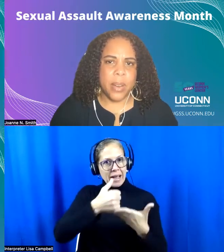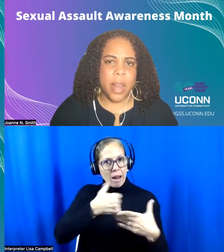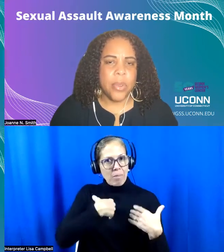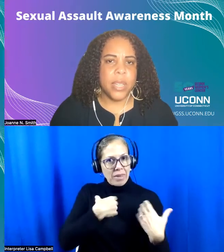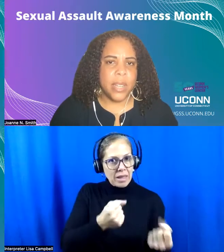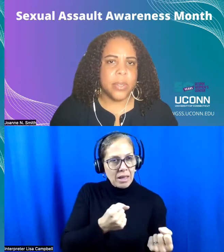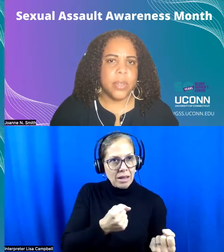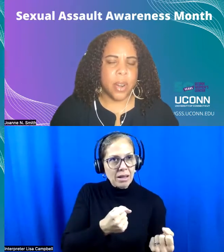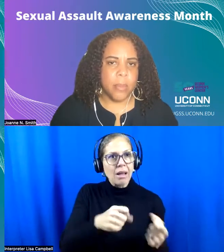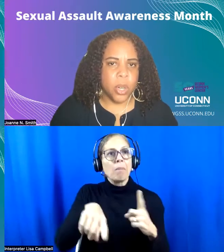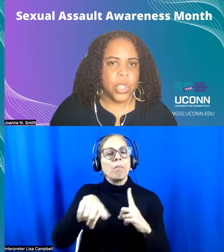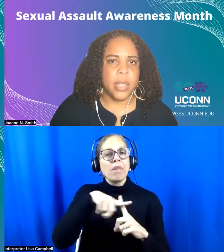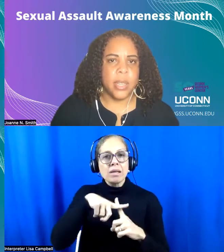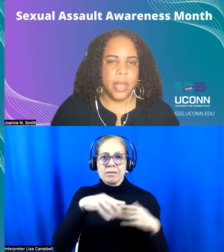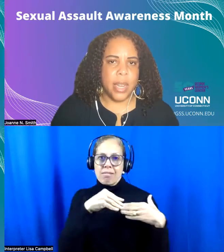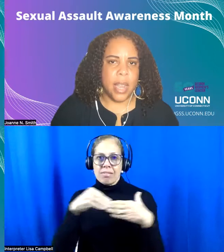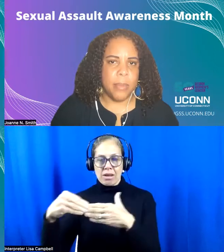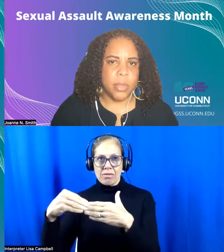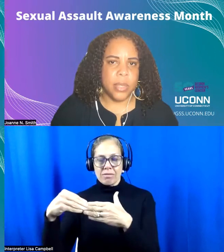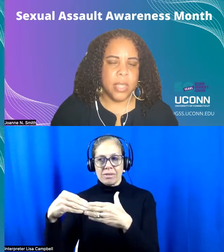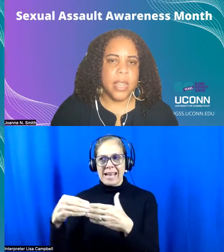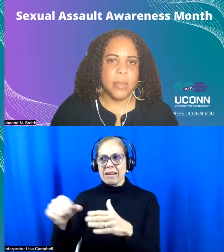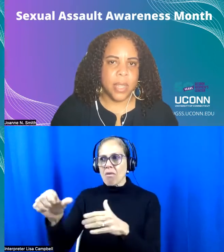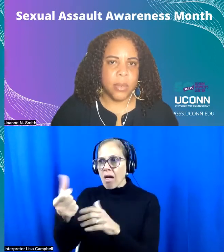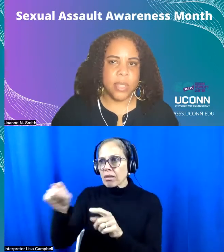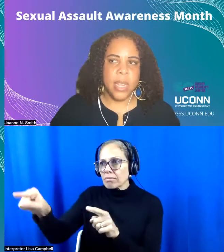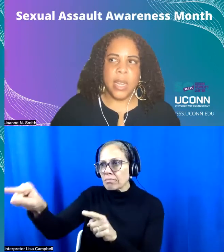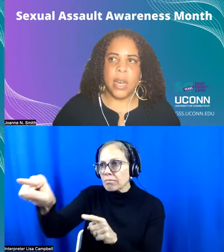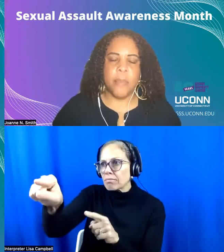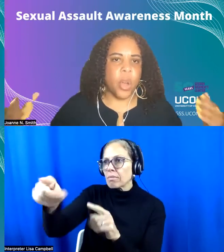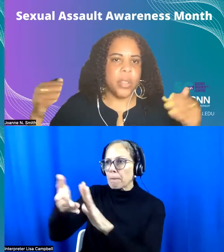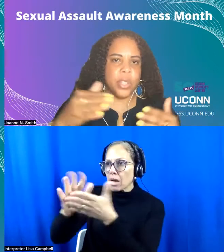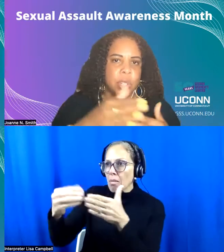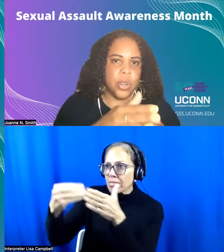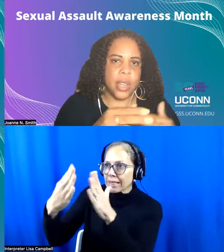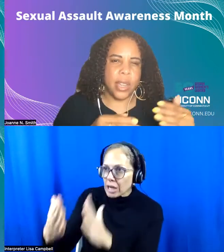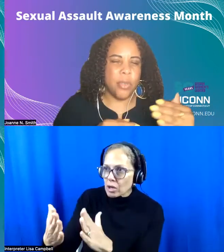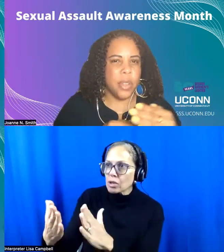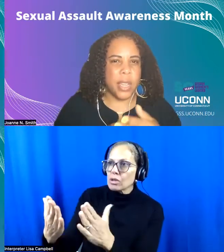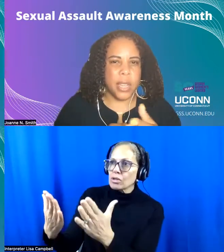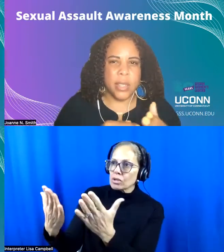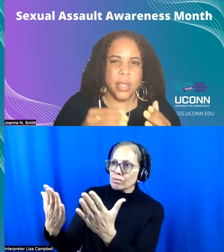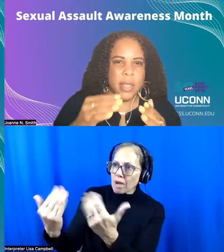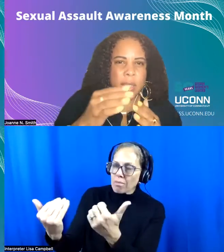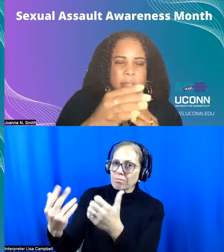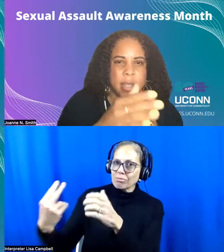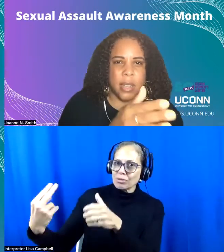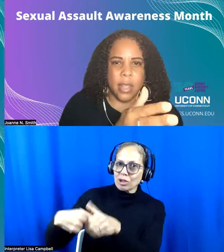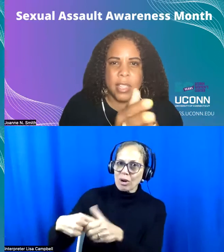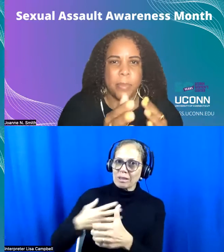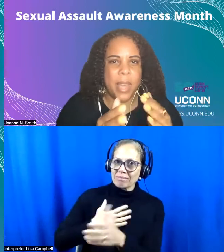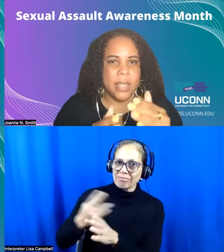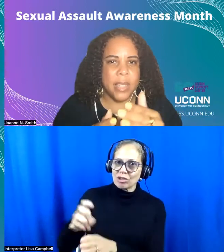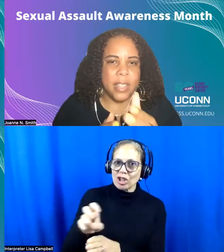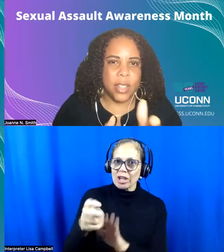where other leaders are emerging and able to see themselves on this journey. I kind of feel like it's kind of